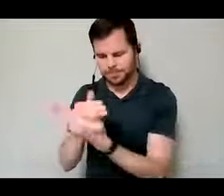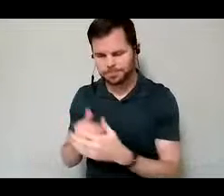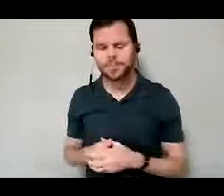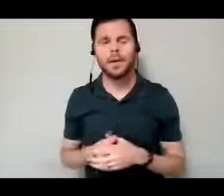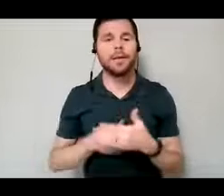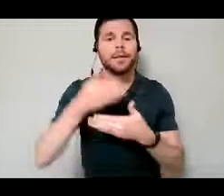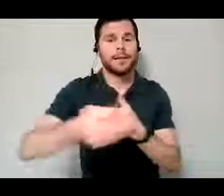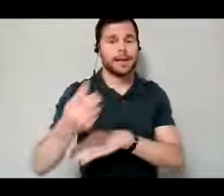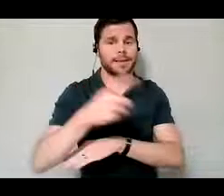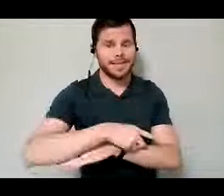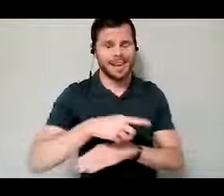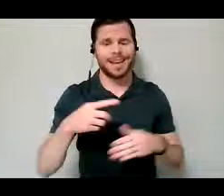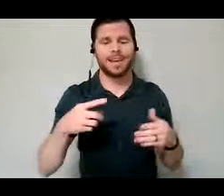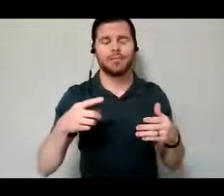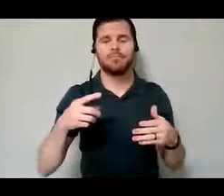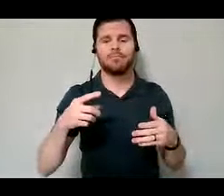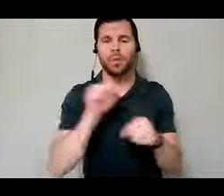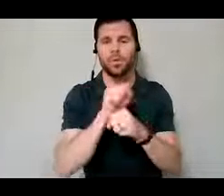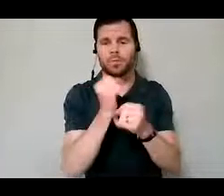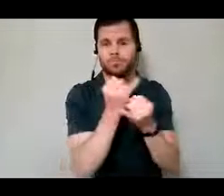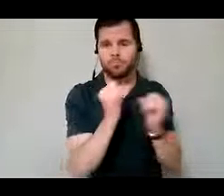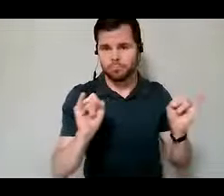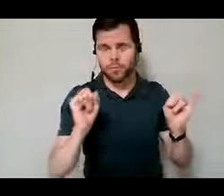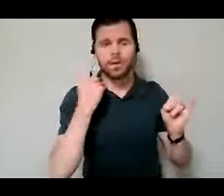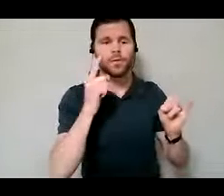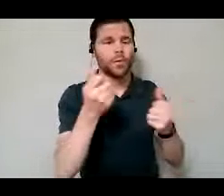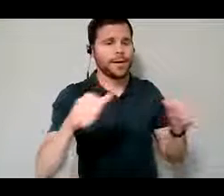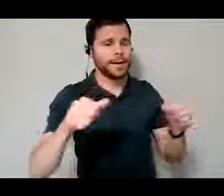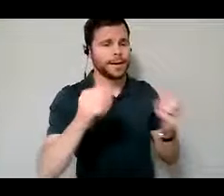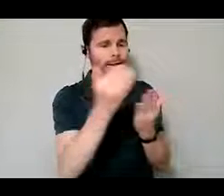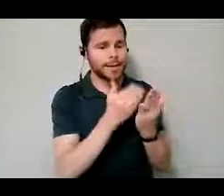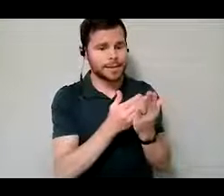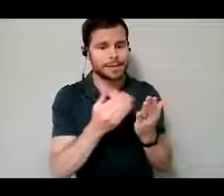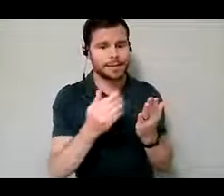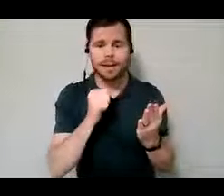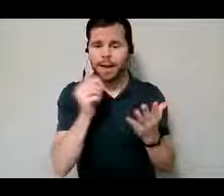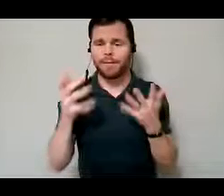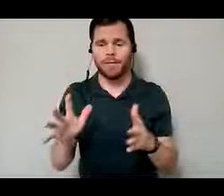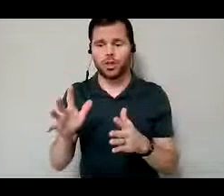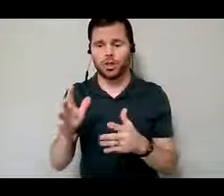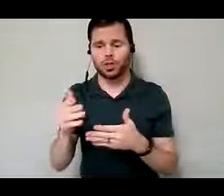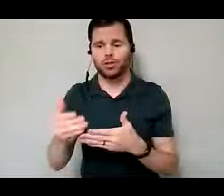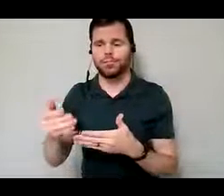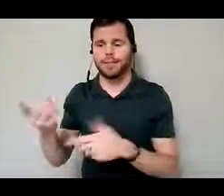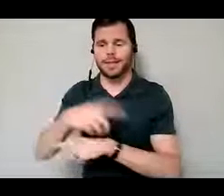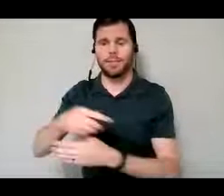work asynchronously to complete any lessons that they might not have completed the day before. So if you go to the next slide,